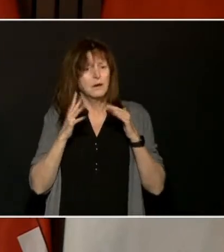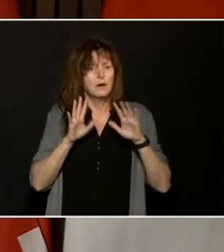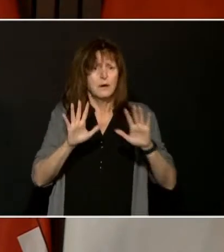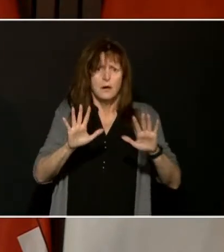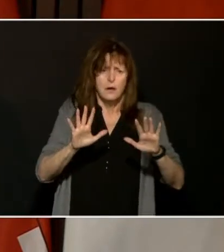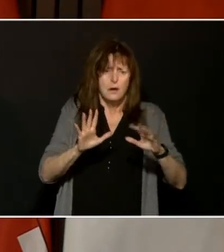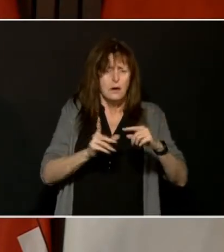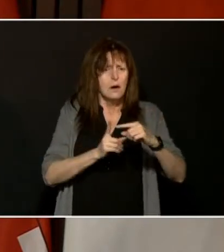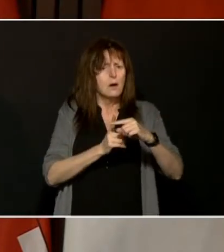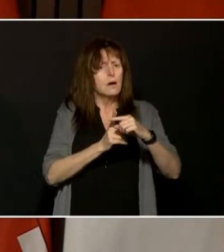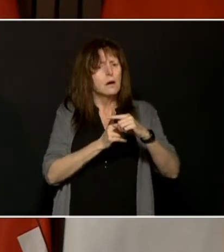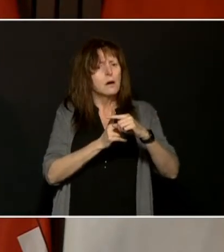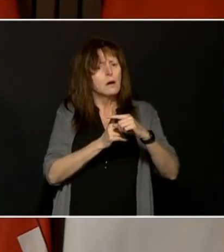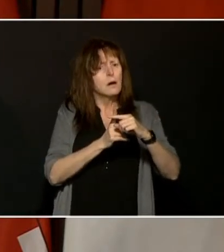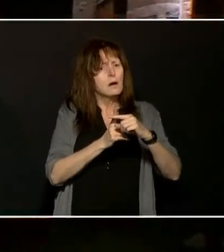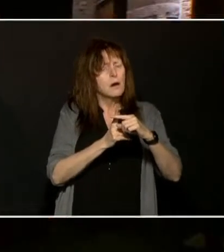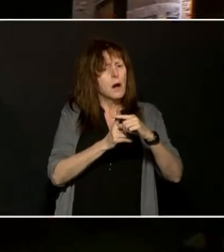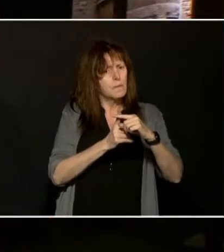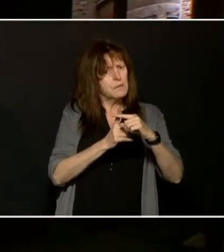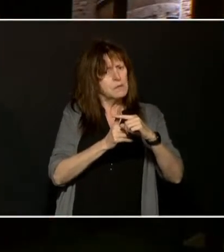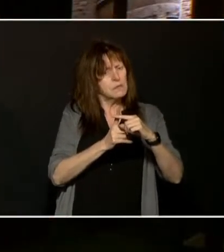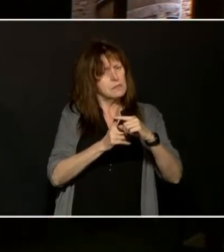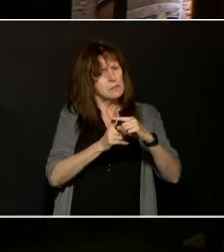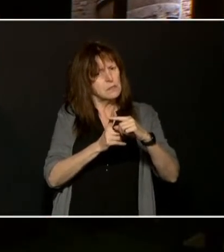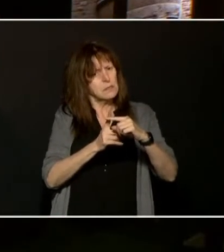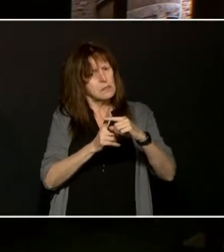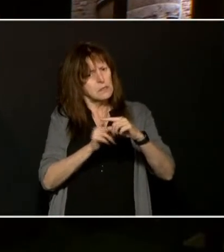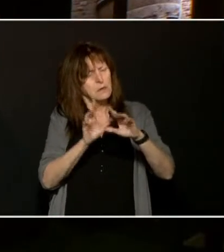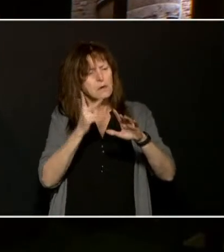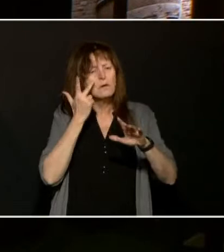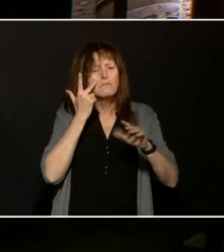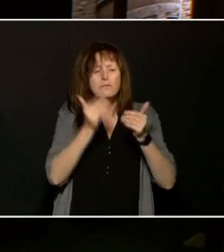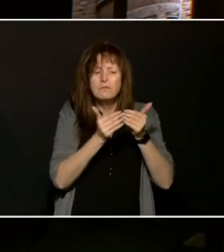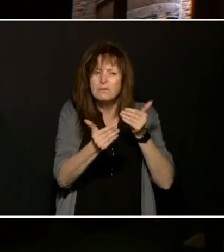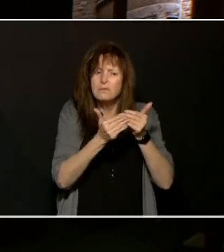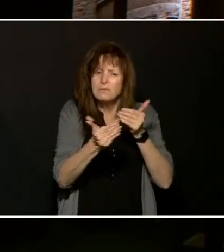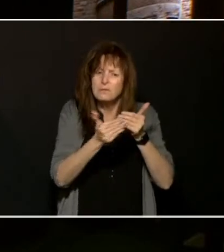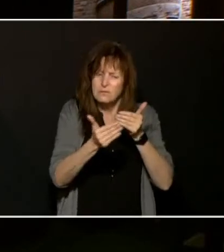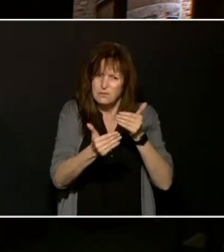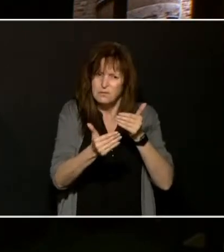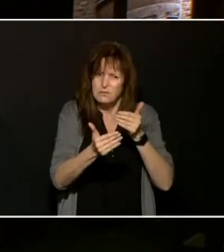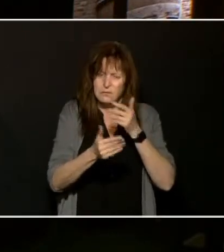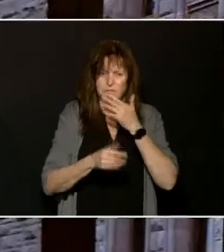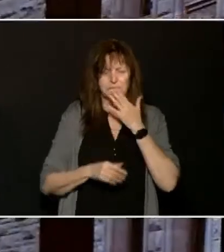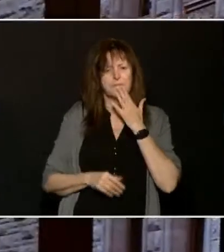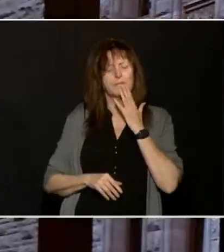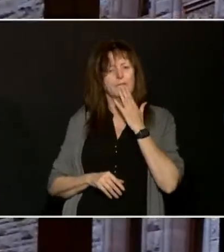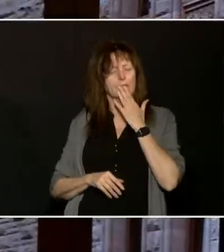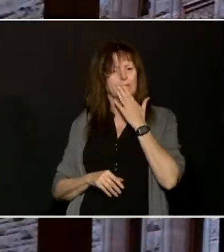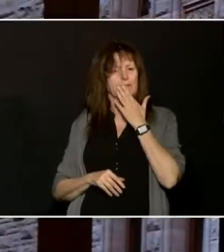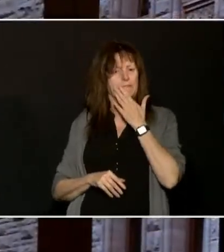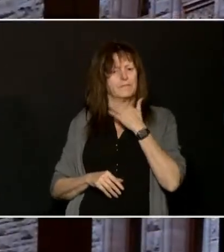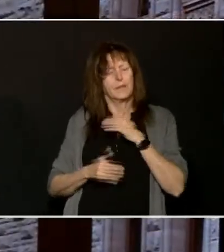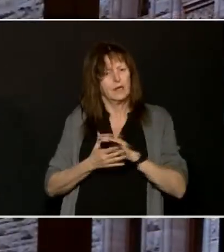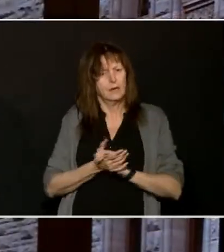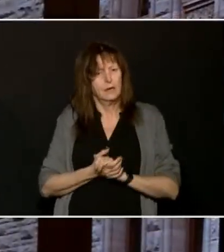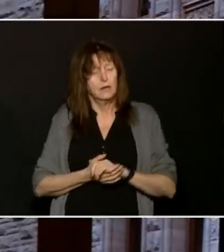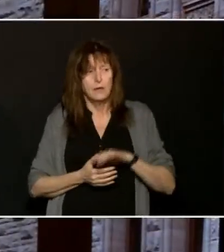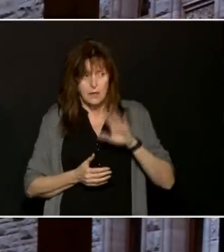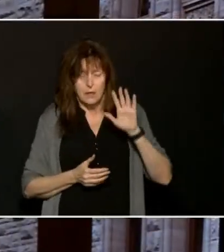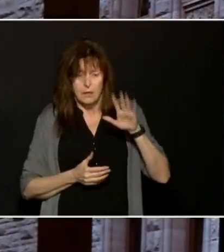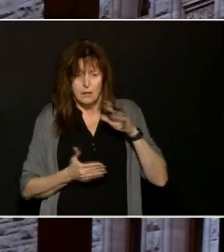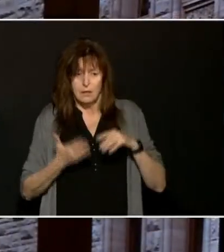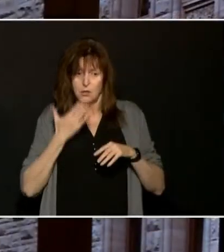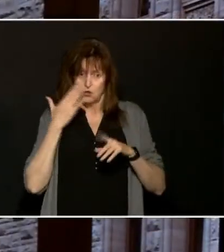in ICUs over time. Yeah, and I would add in that, I think what you're getting at is a good point. 3 weeks ago, we